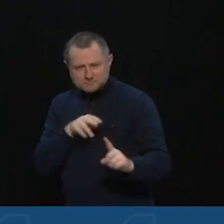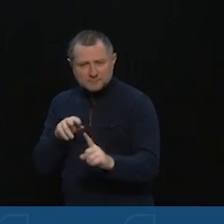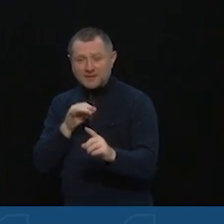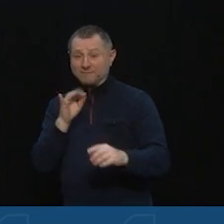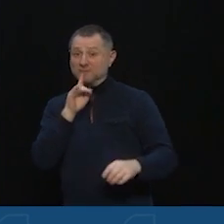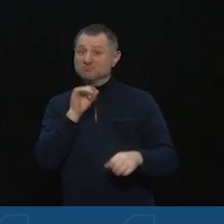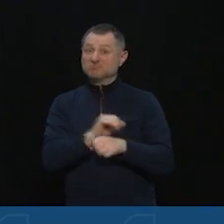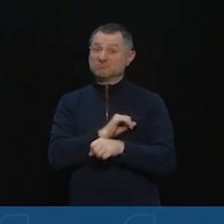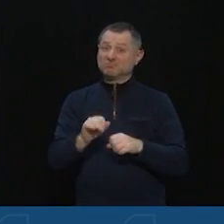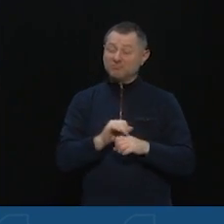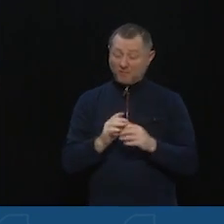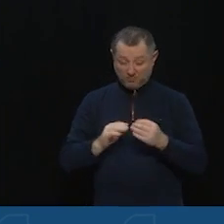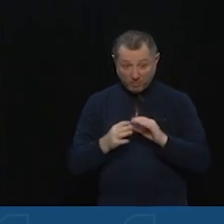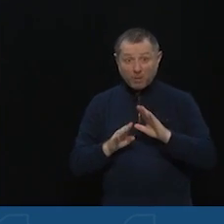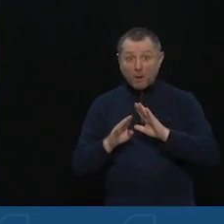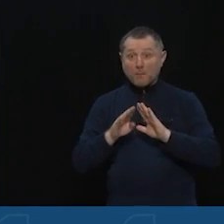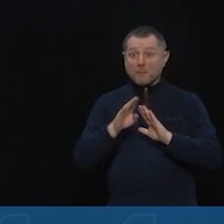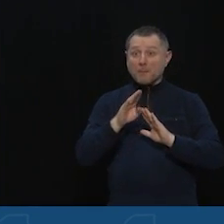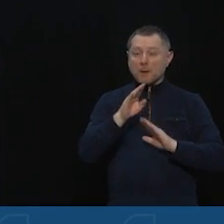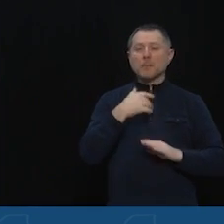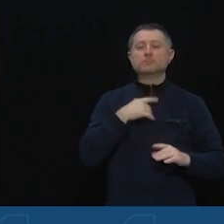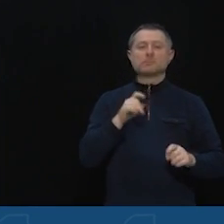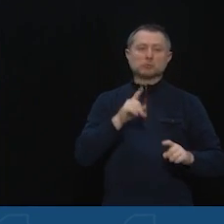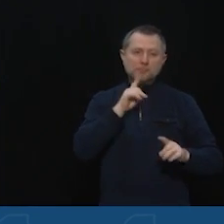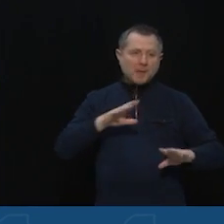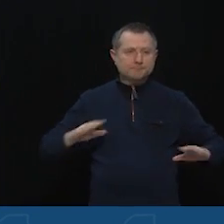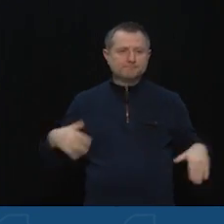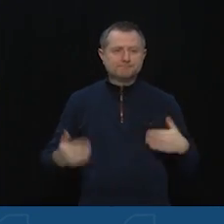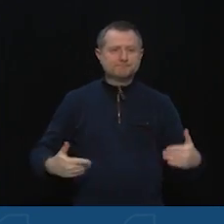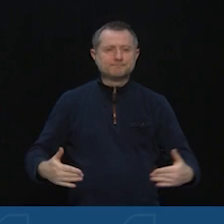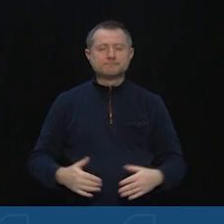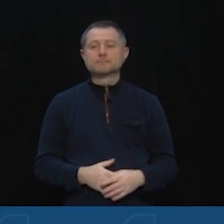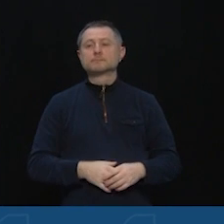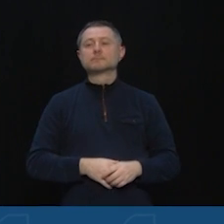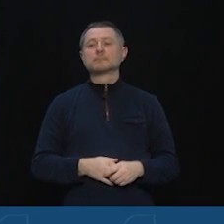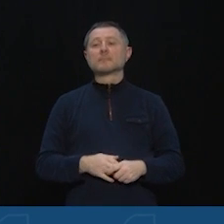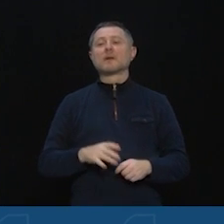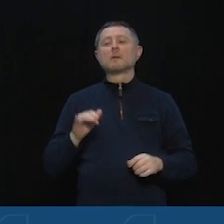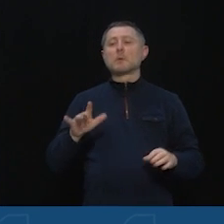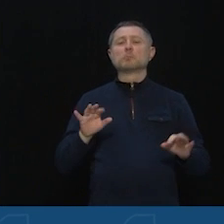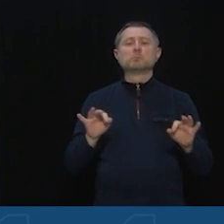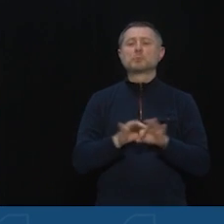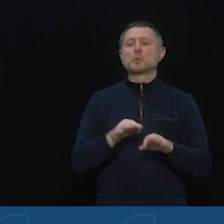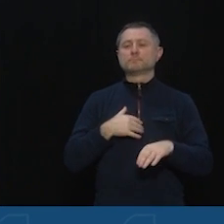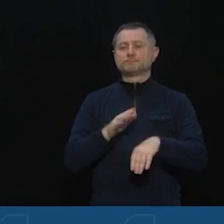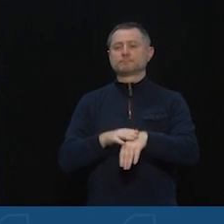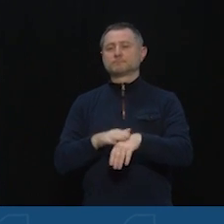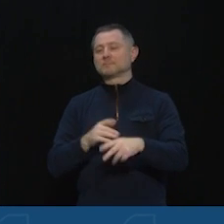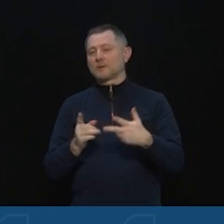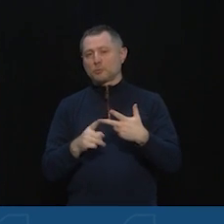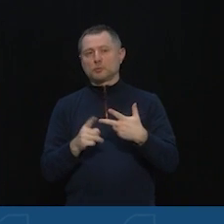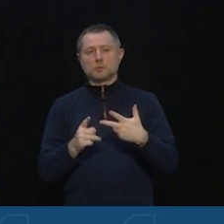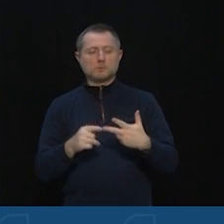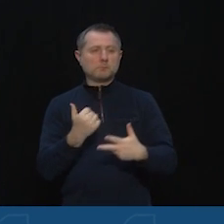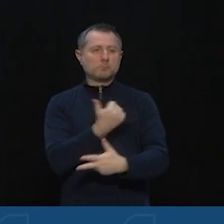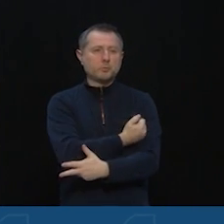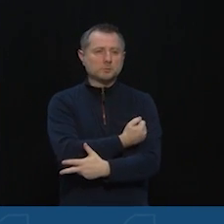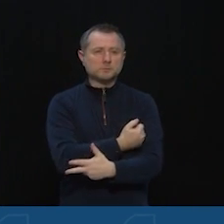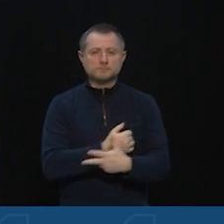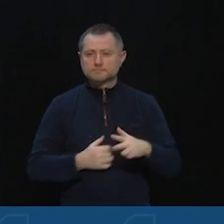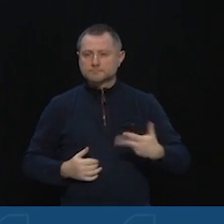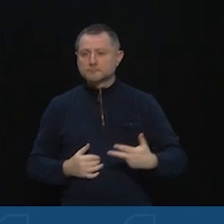increasing. Again, you heard from the doctor as well, the booster. This is what you're hearing in the news, this is what we're hearing from the CDC. The booster is the